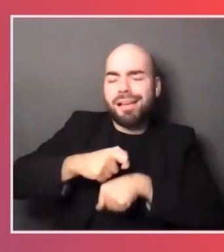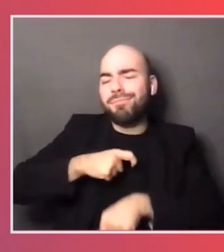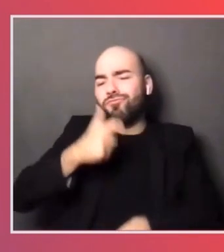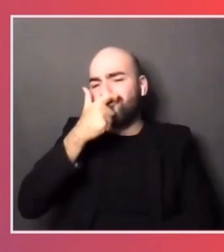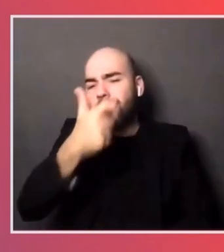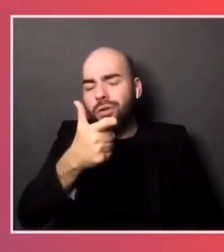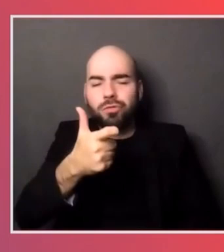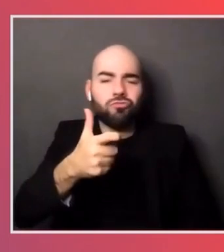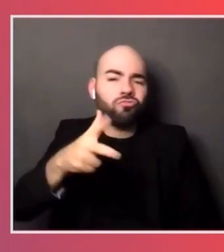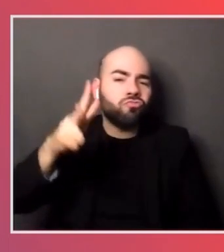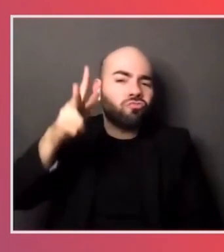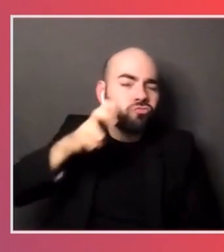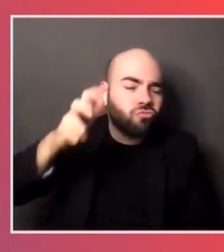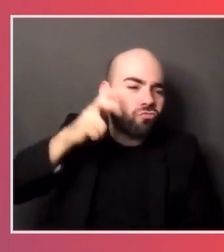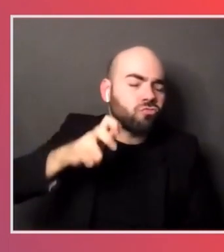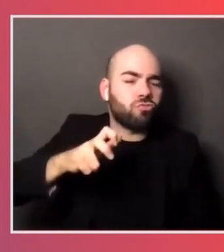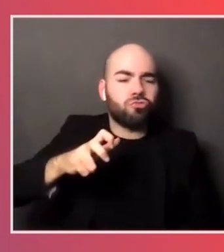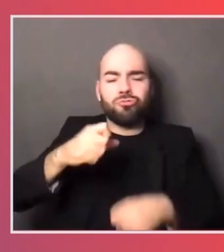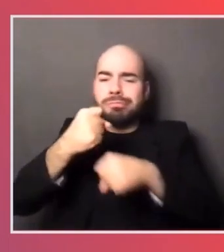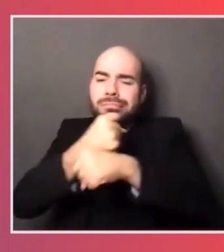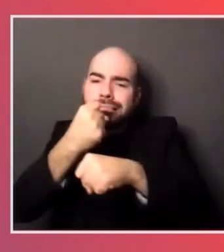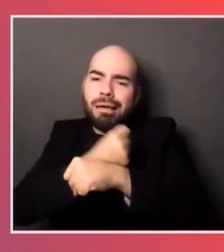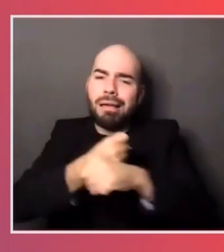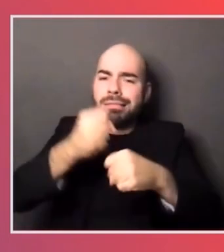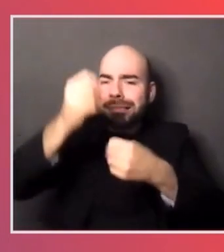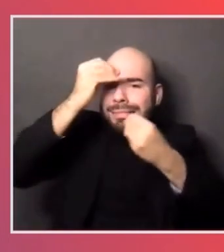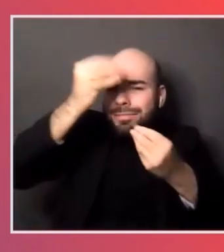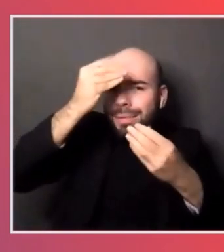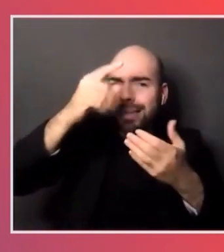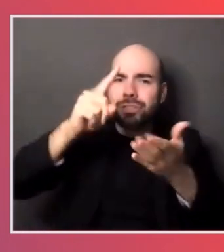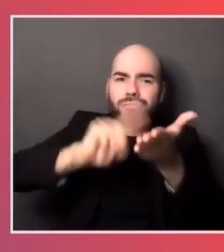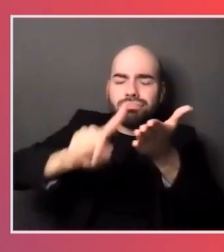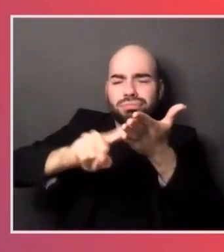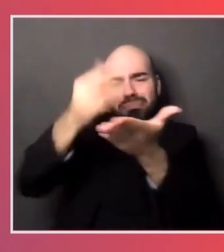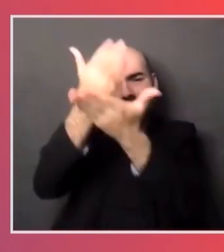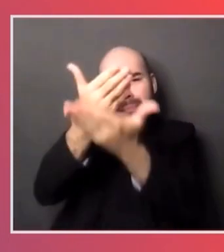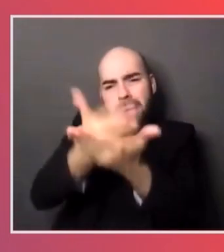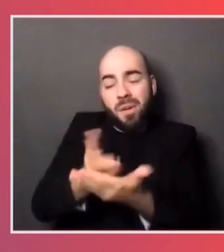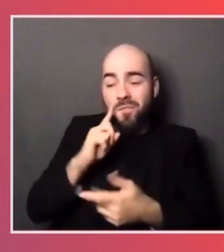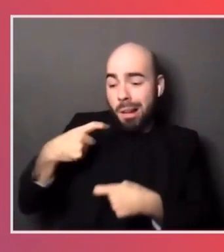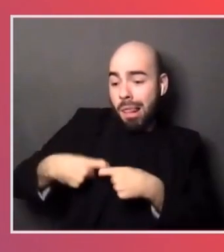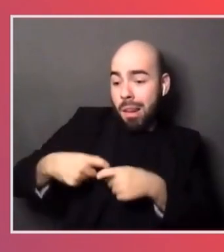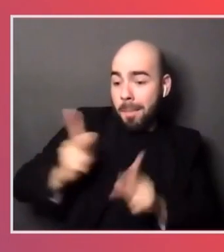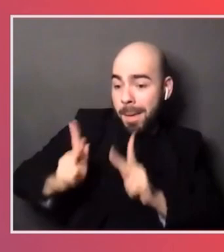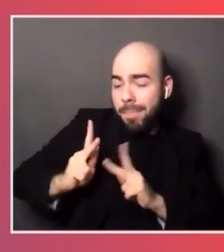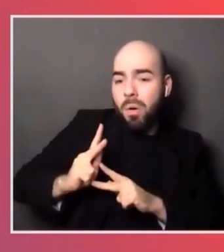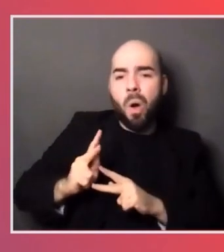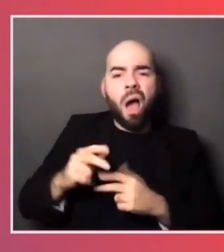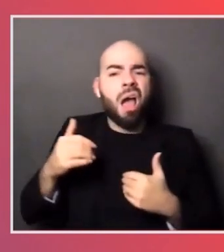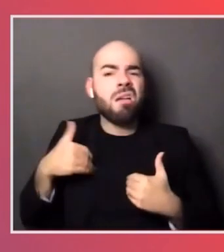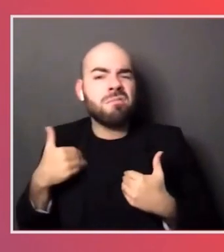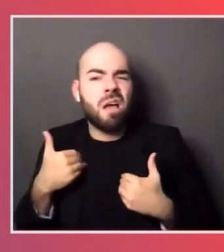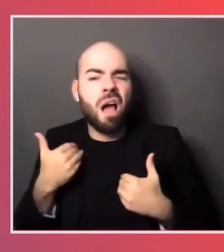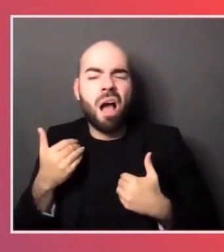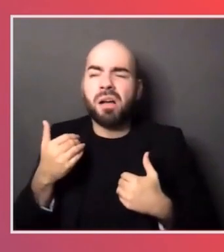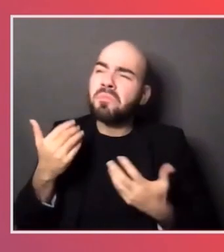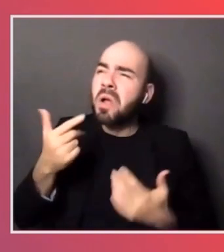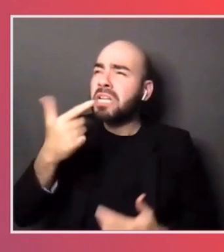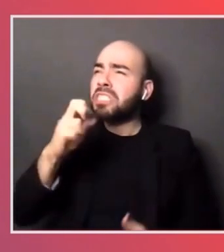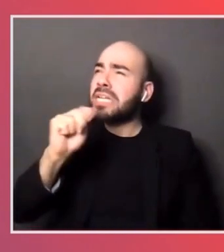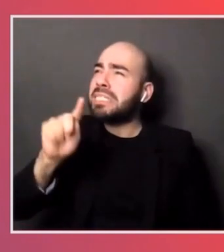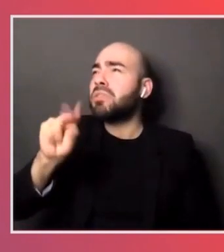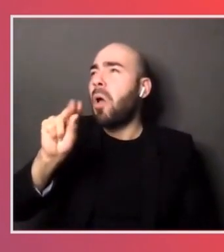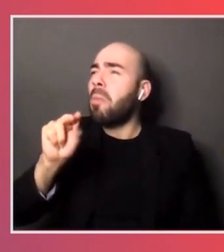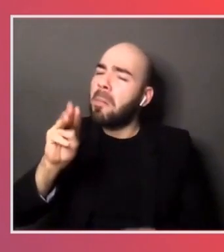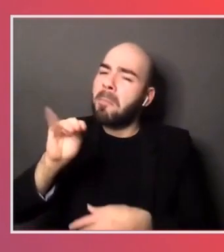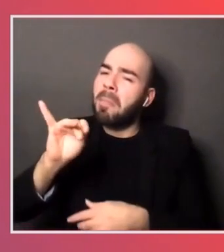how the Latinos and the young generations, millennials and well, not really Gen Zs, but the millennials are really coming